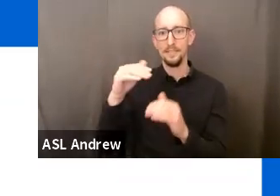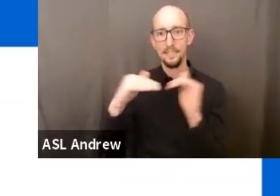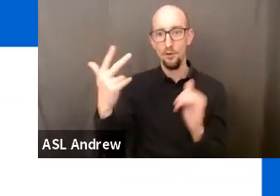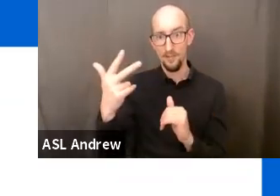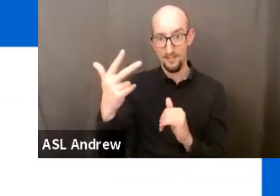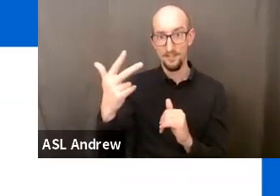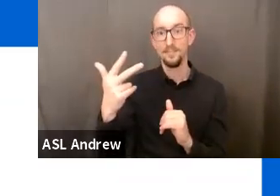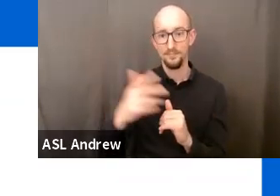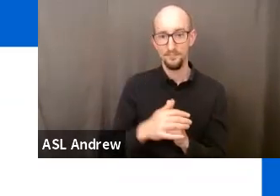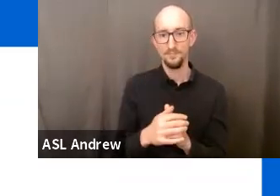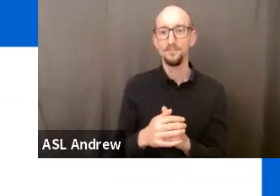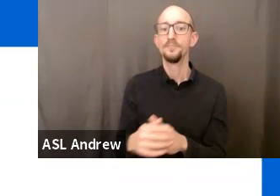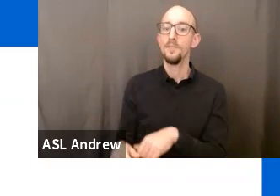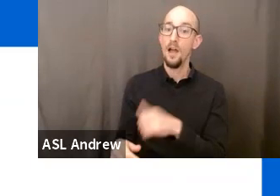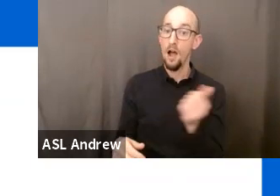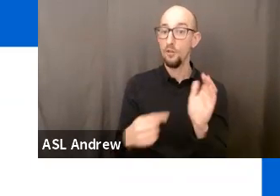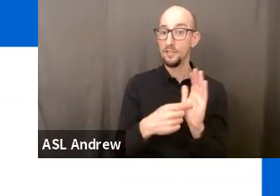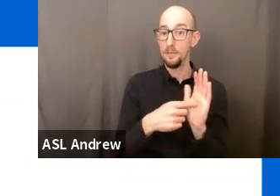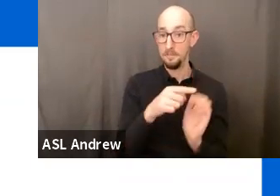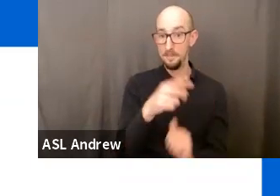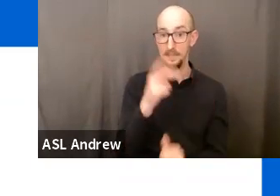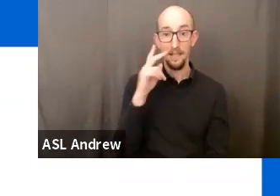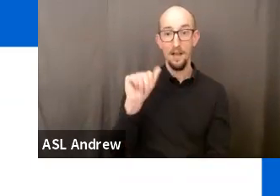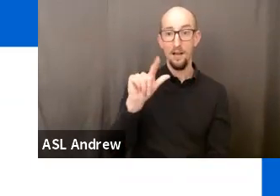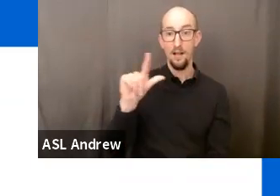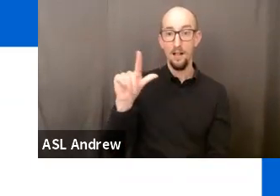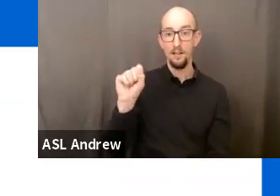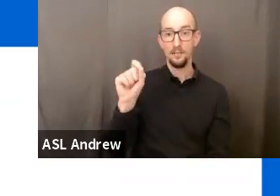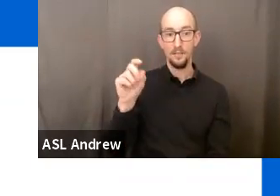There's another example here in Austin.